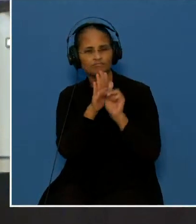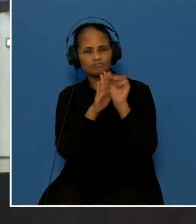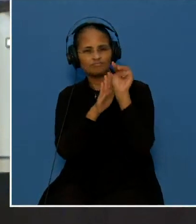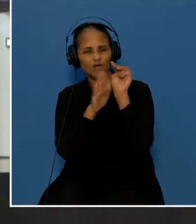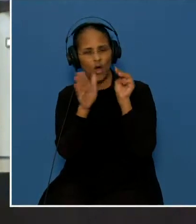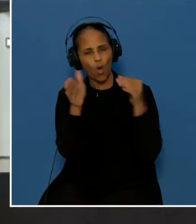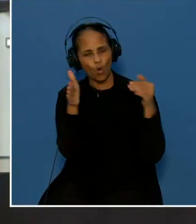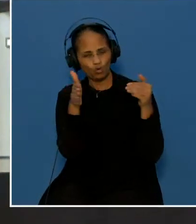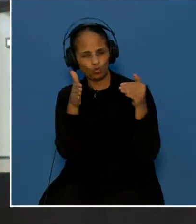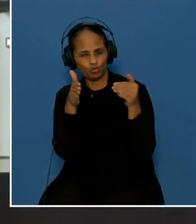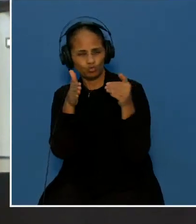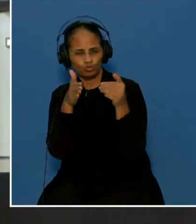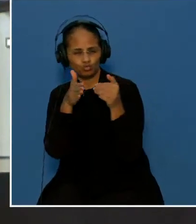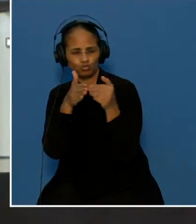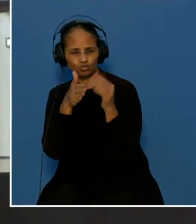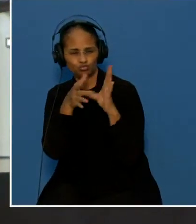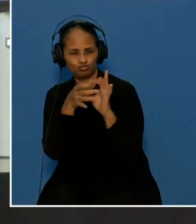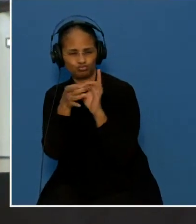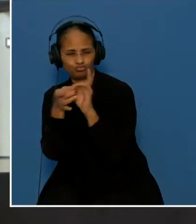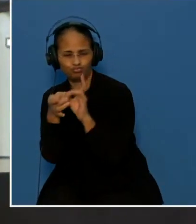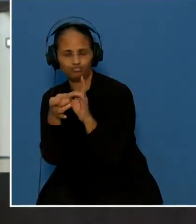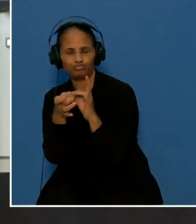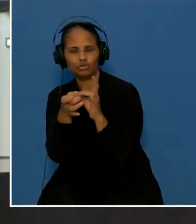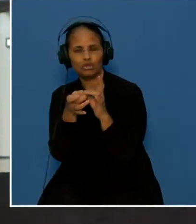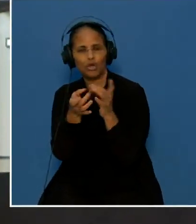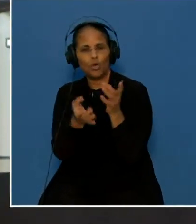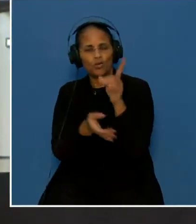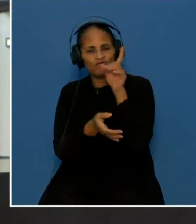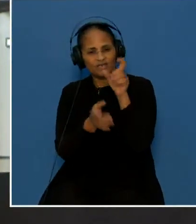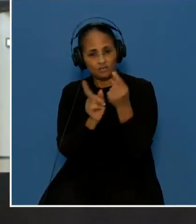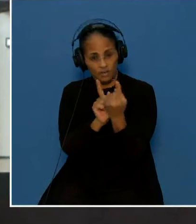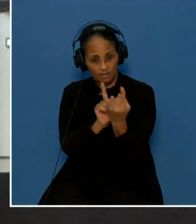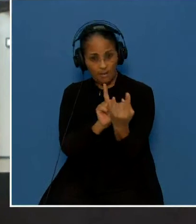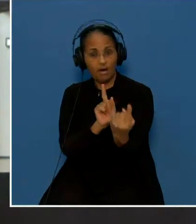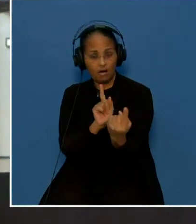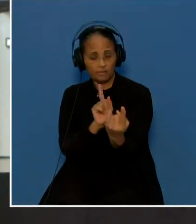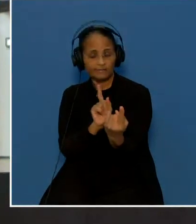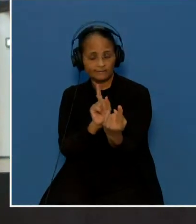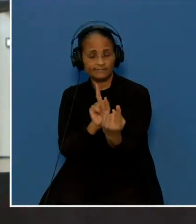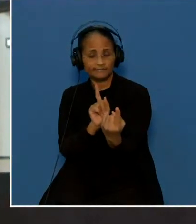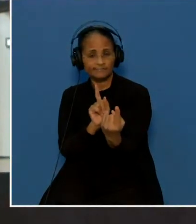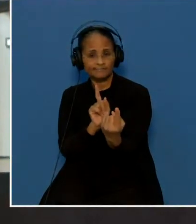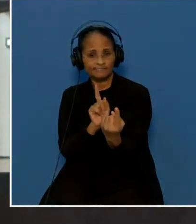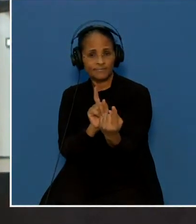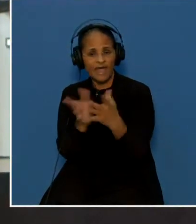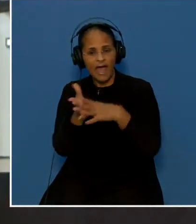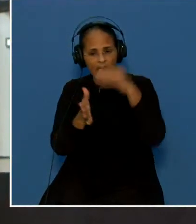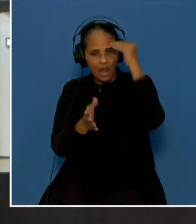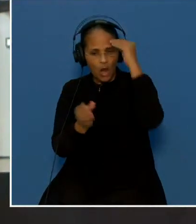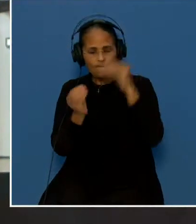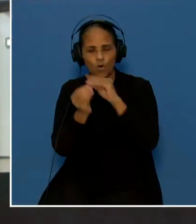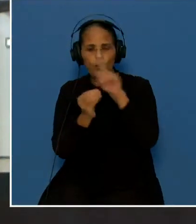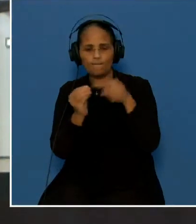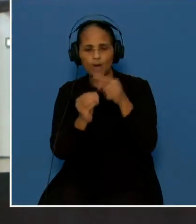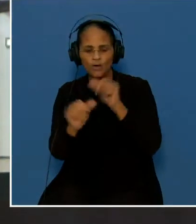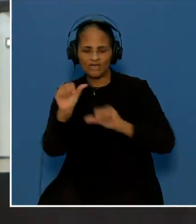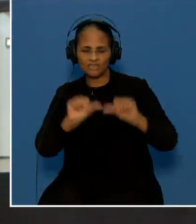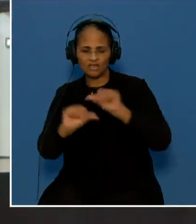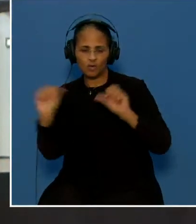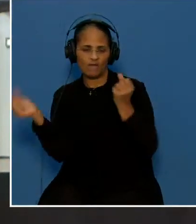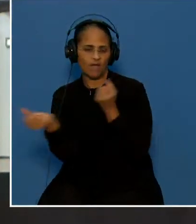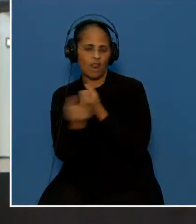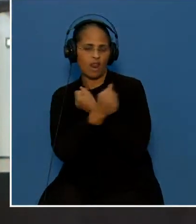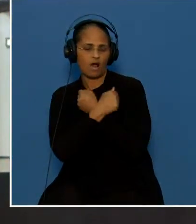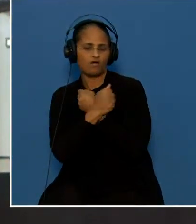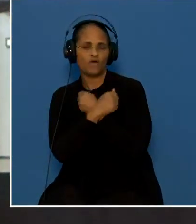bit closer, even though we've had to be apart, and learn more about each other and come to love each